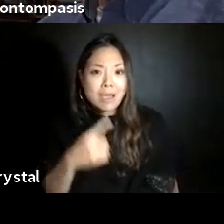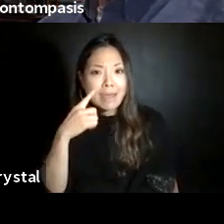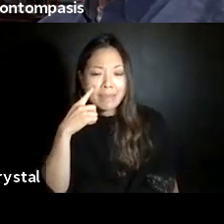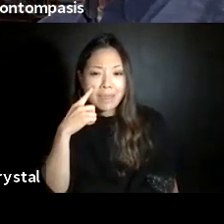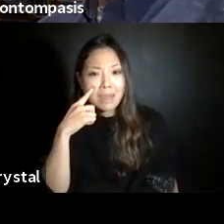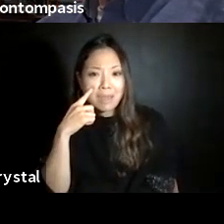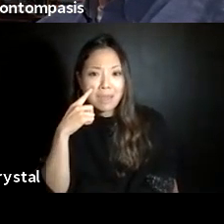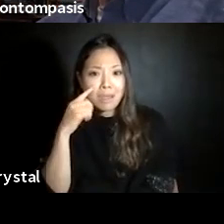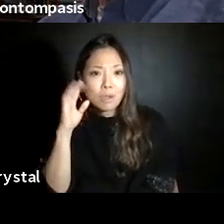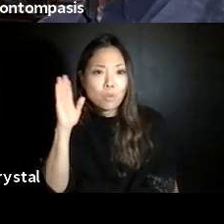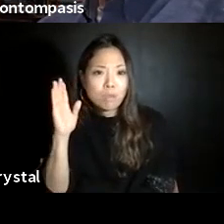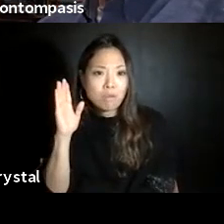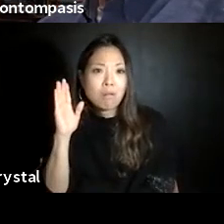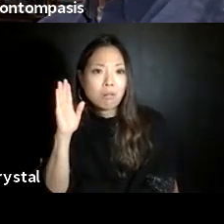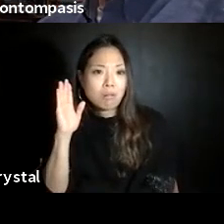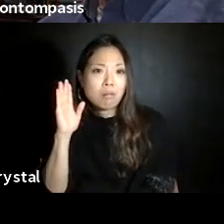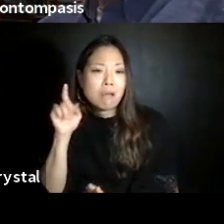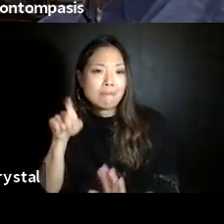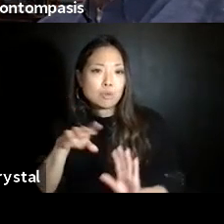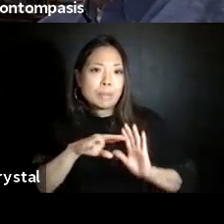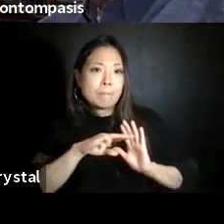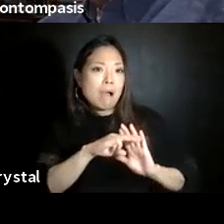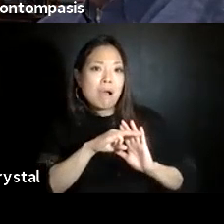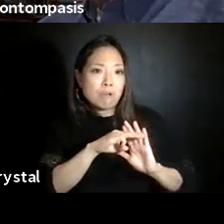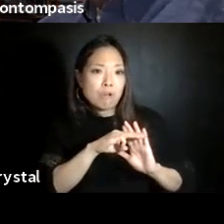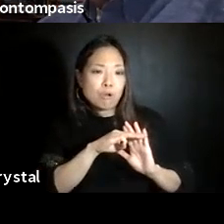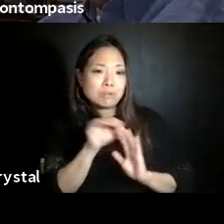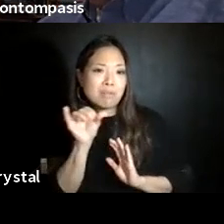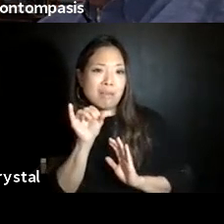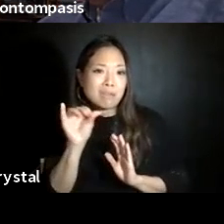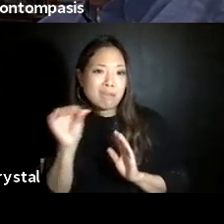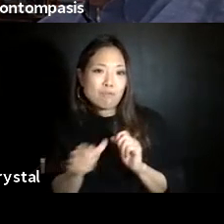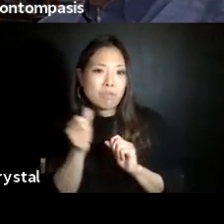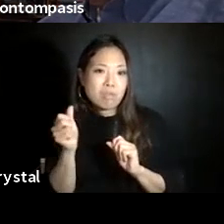modeled like anything else. But if the schools,